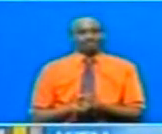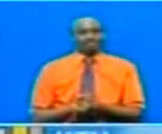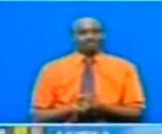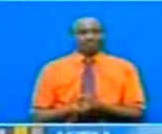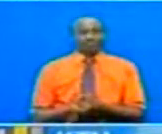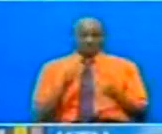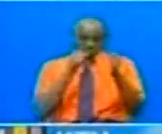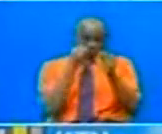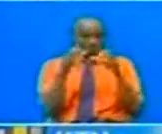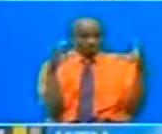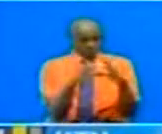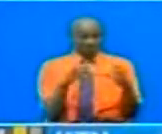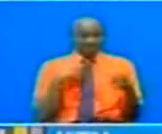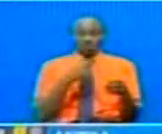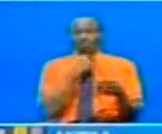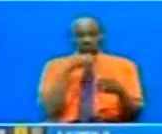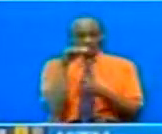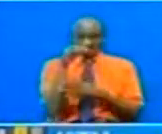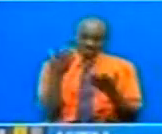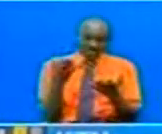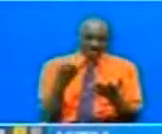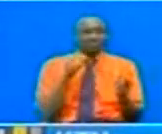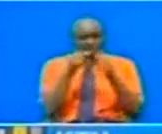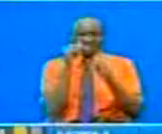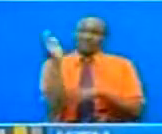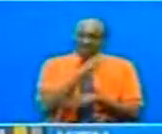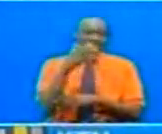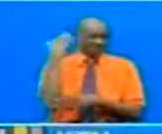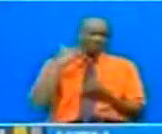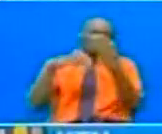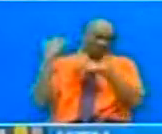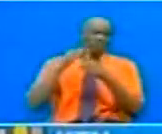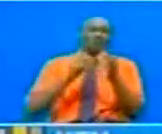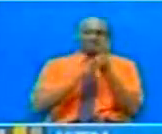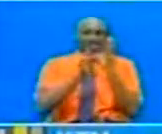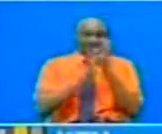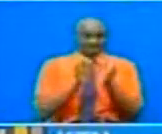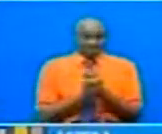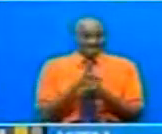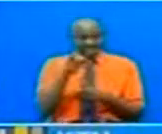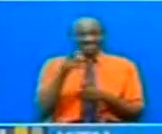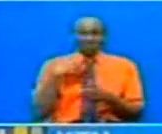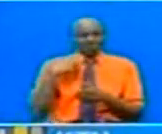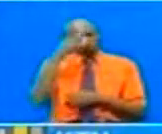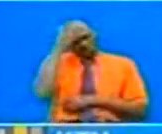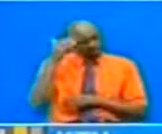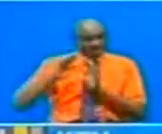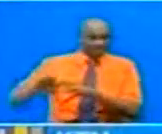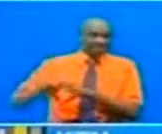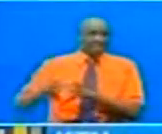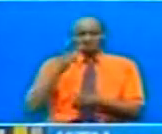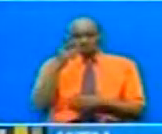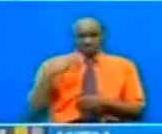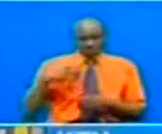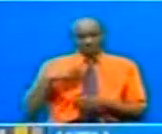The boxing fraternity want to take boxing back to where it was a couple of years ago. The sport has been left to individuals to